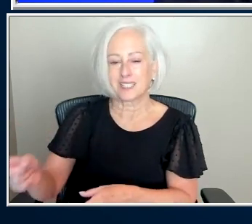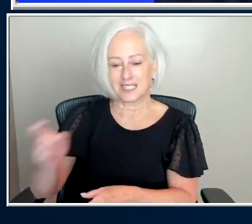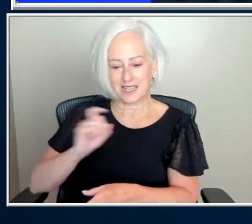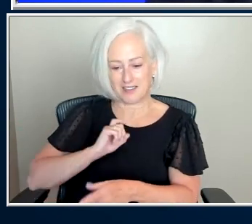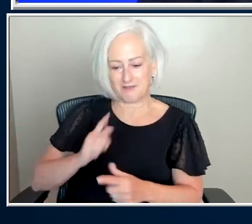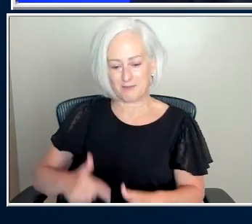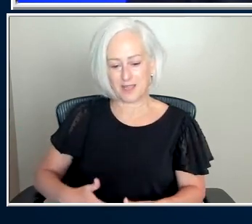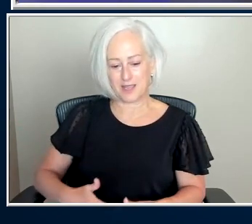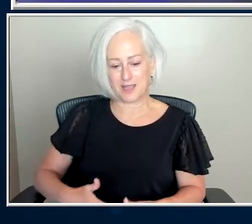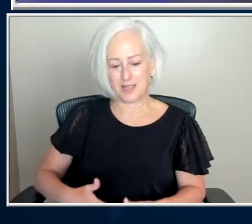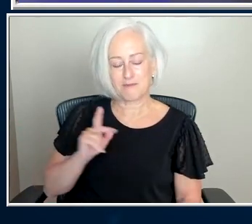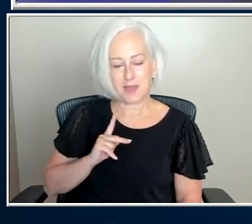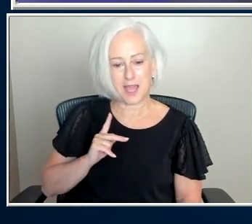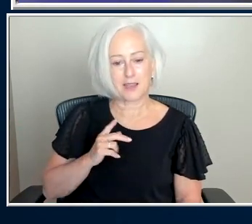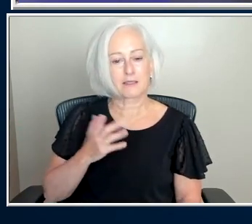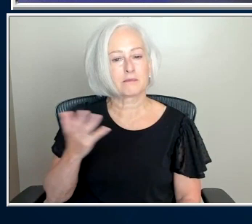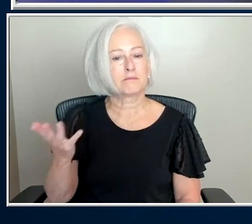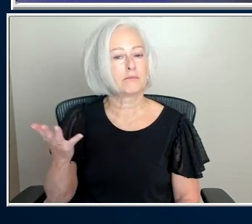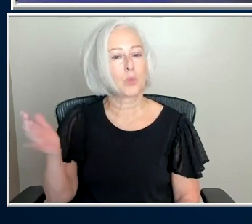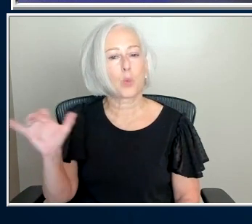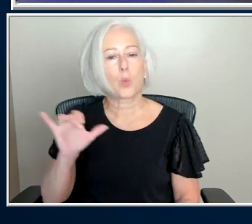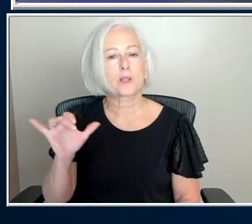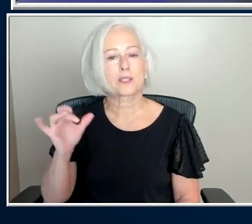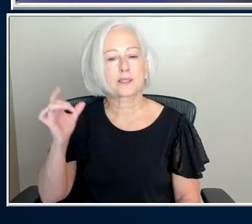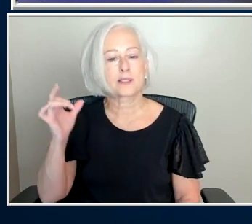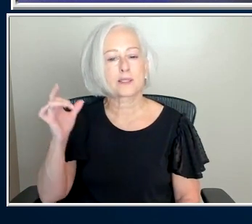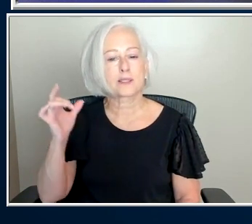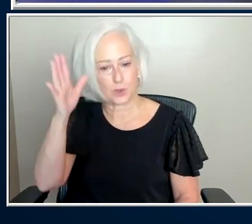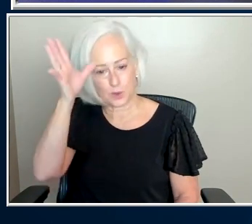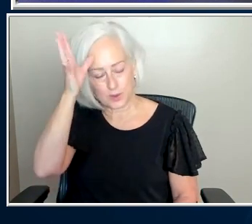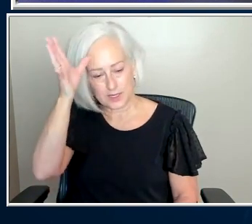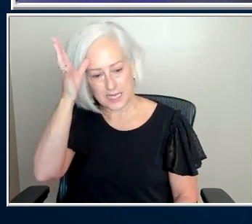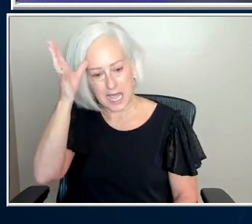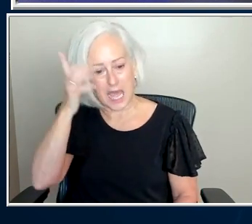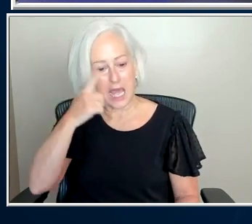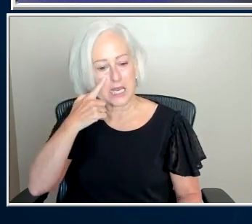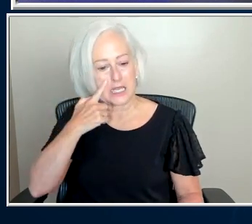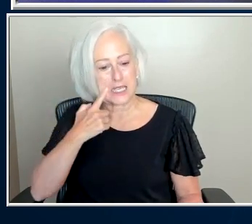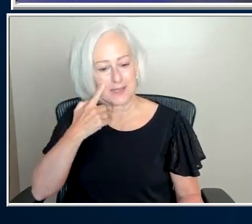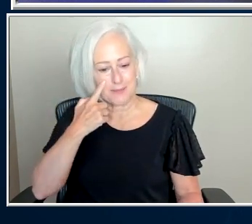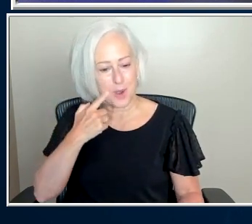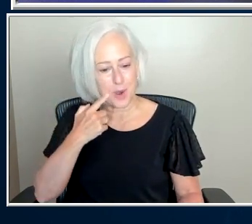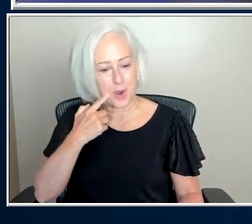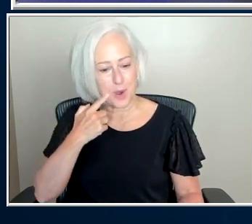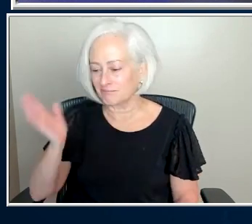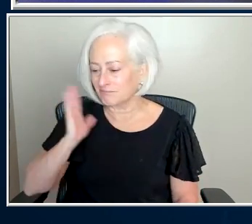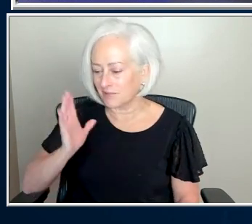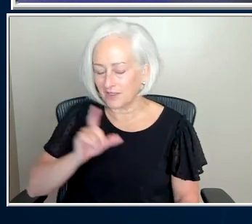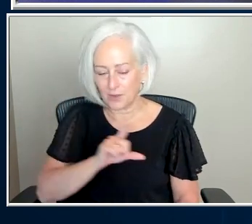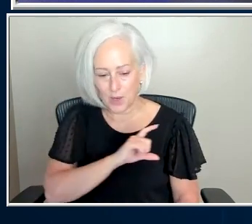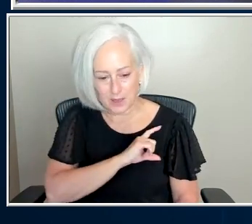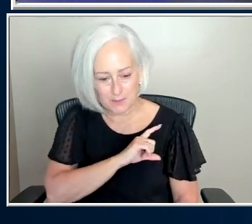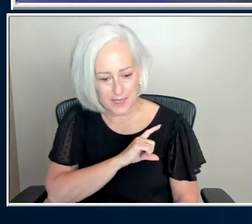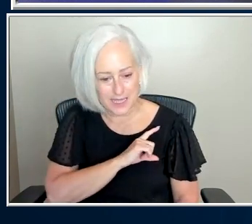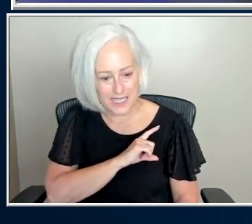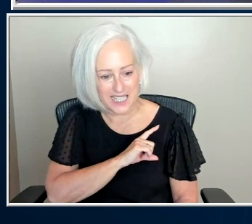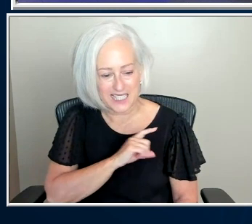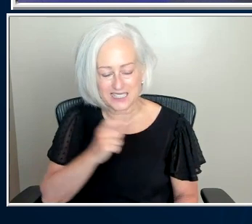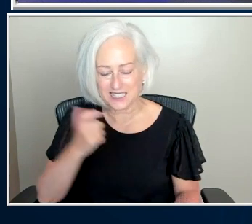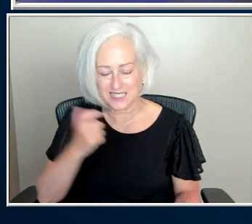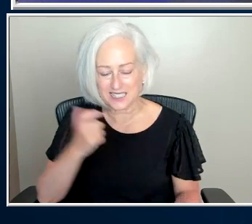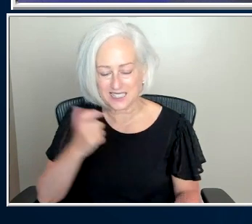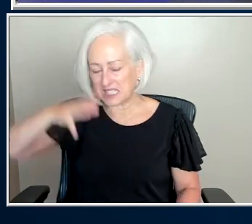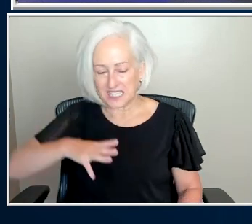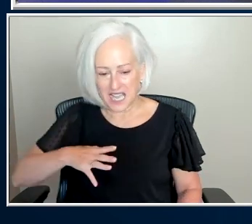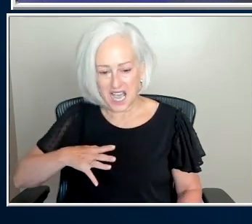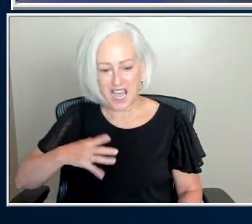Greg, what's it like to hear your dad, see him be emotional, this big guy, ex-cop, and you're able to step